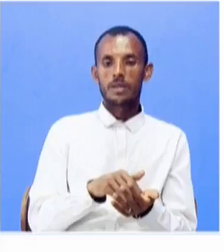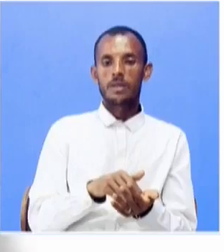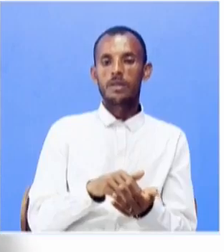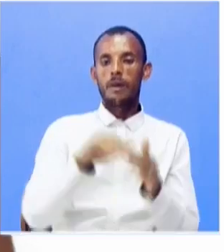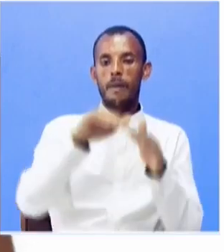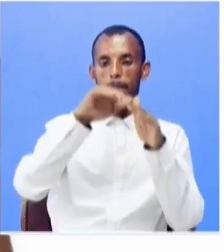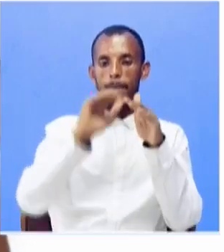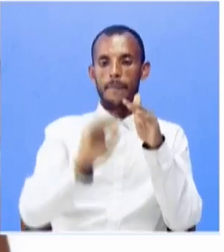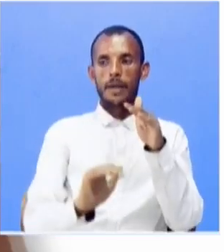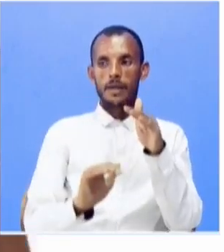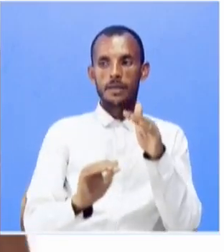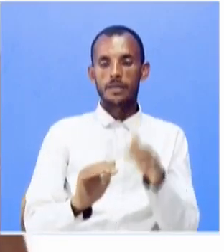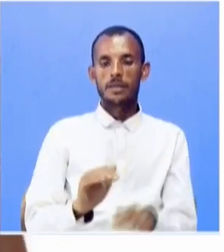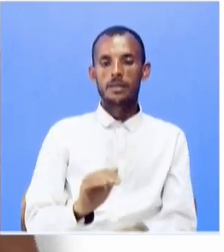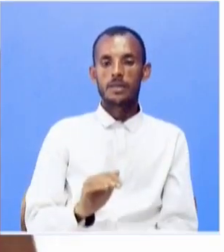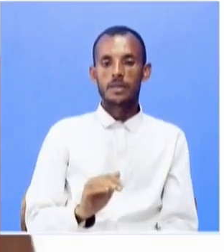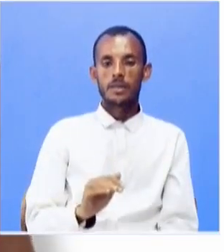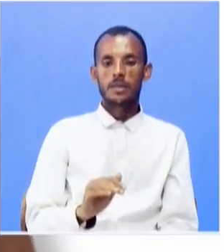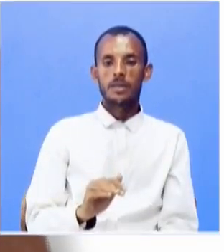minus